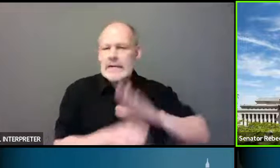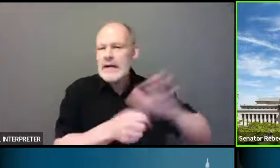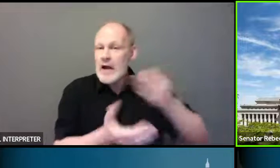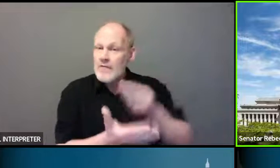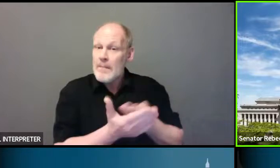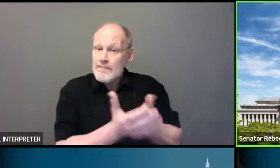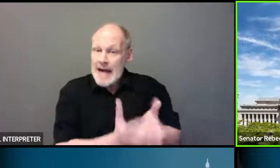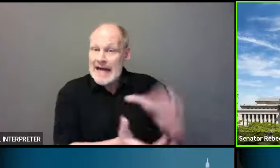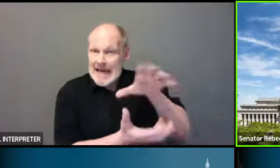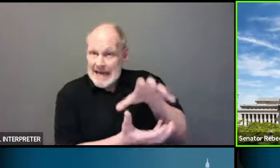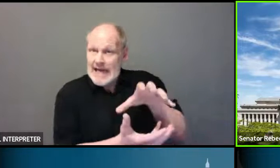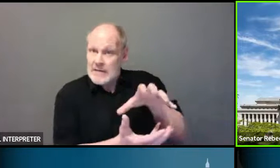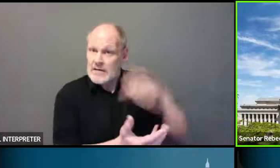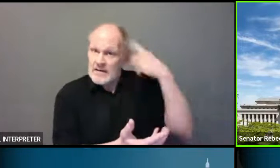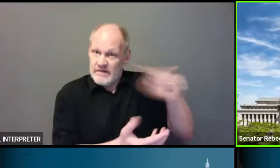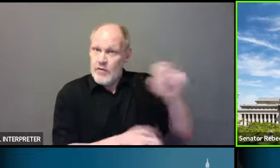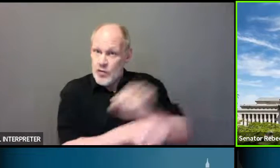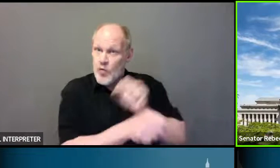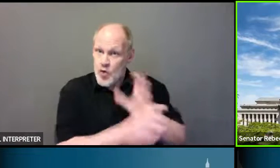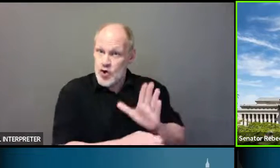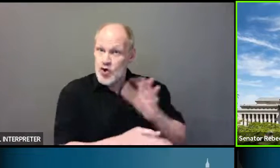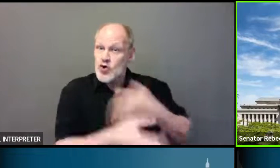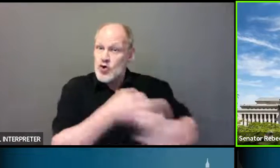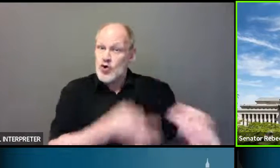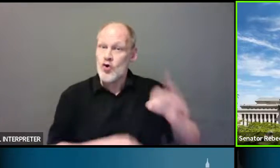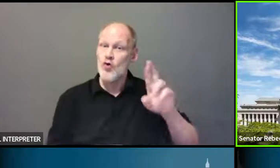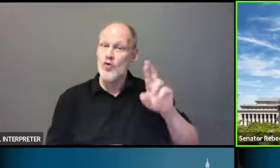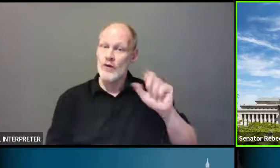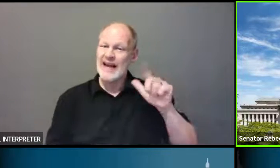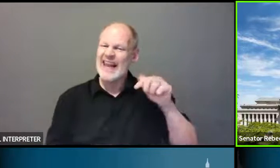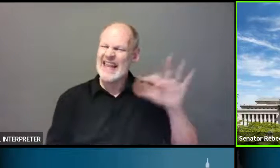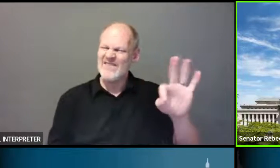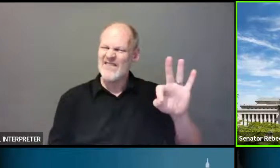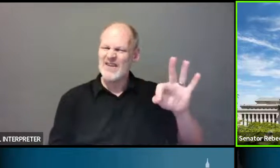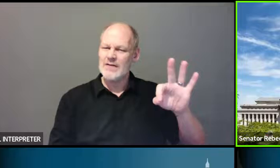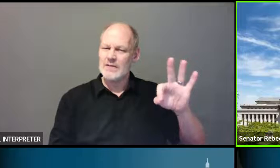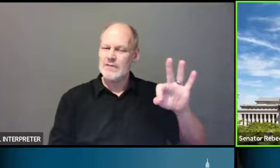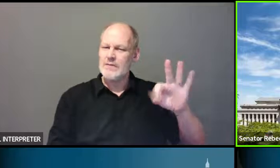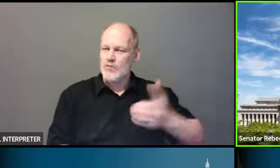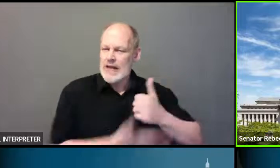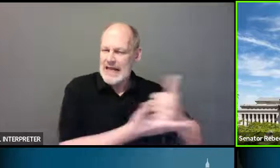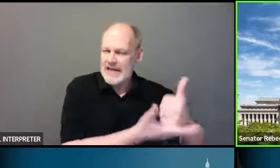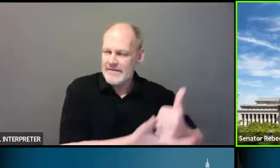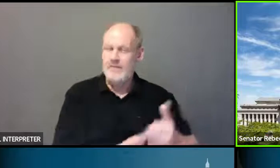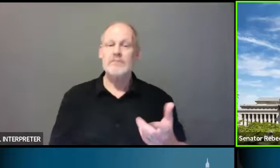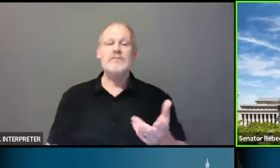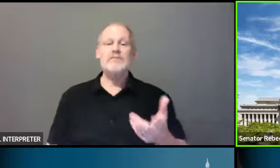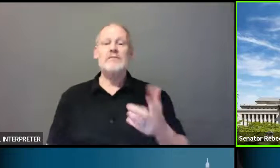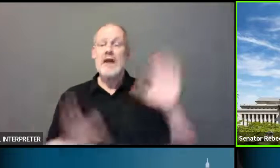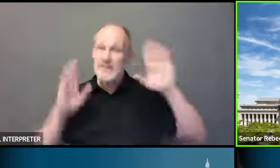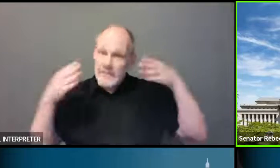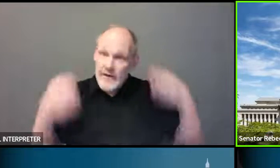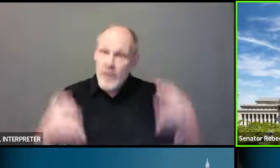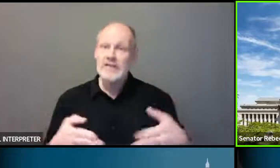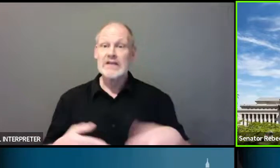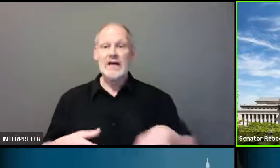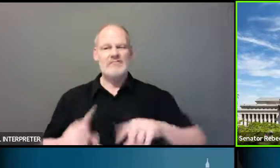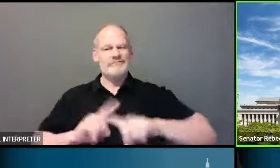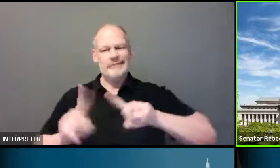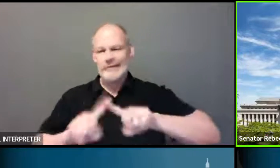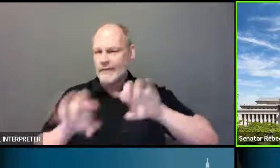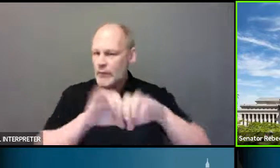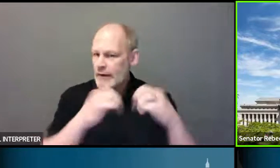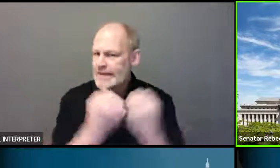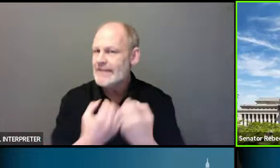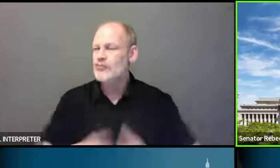was a coalition, a statewide coalition of immigrant and refugees, and huge solidarity with many neighbors, and